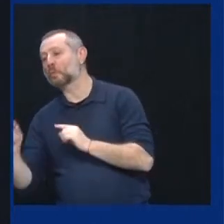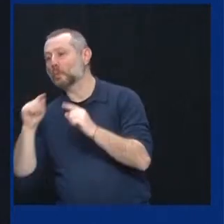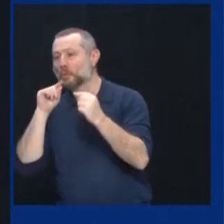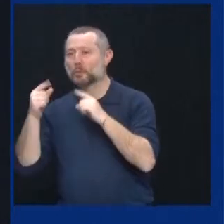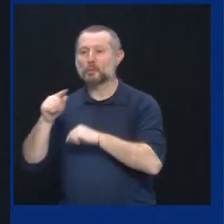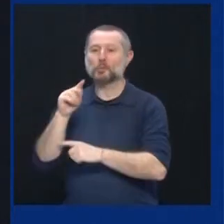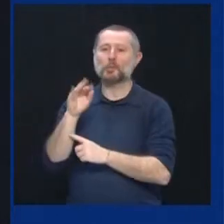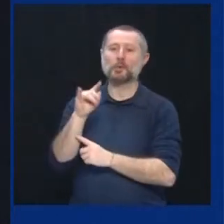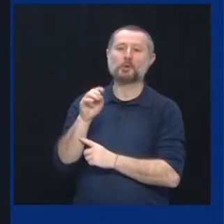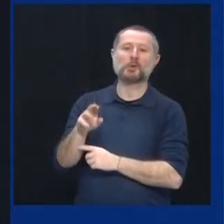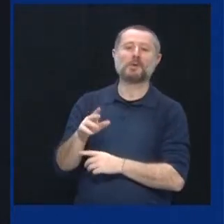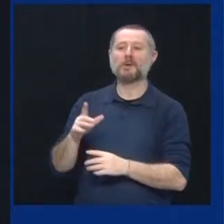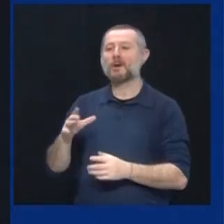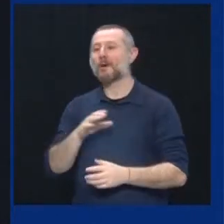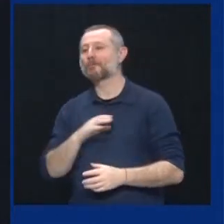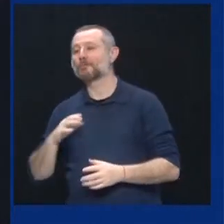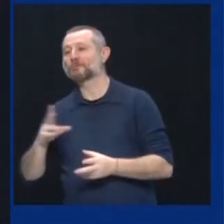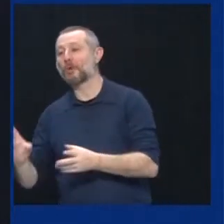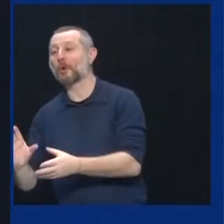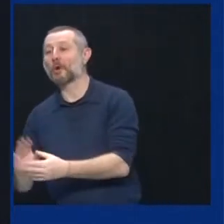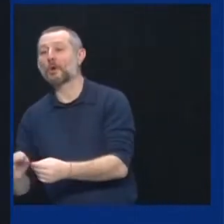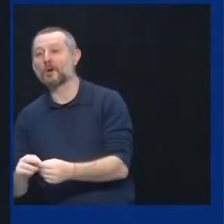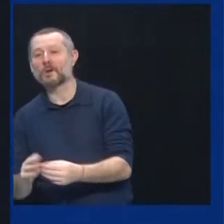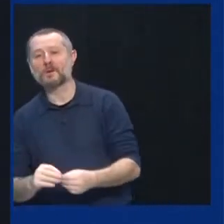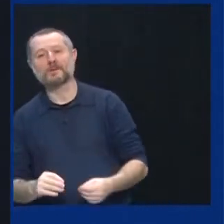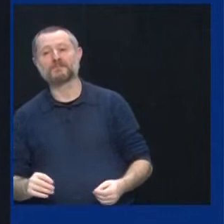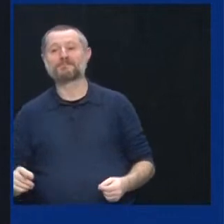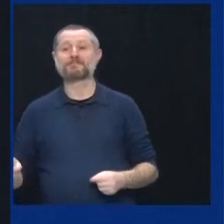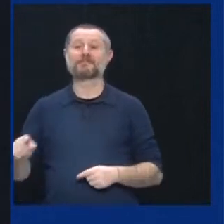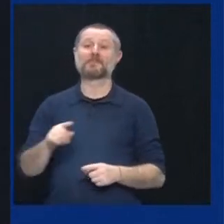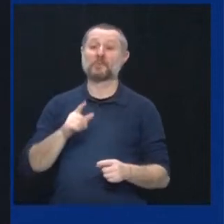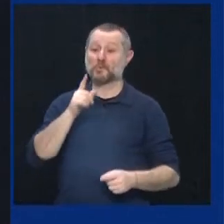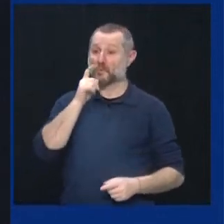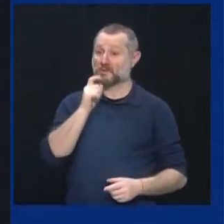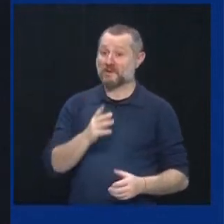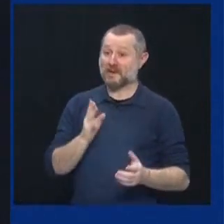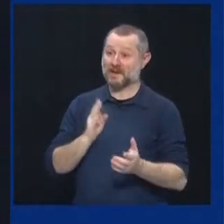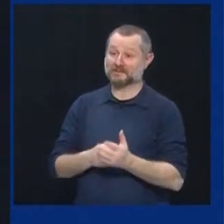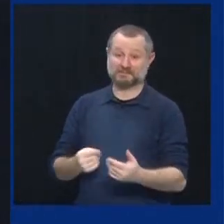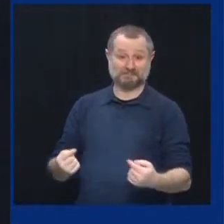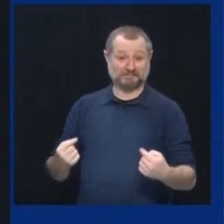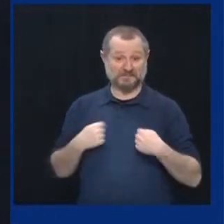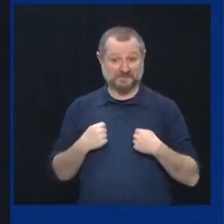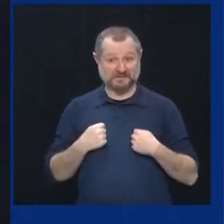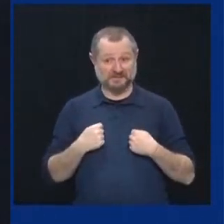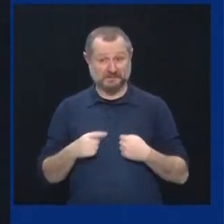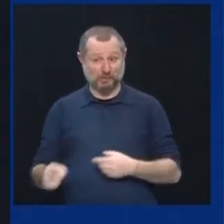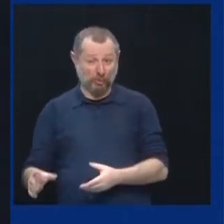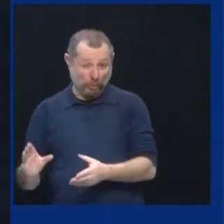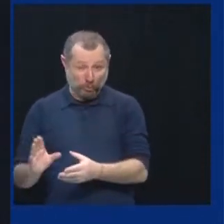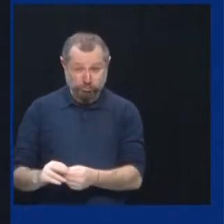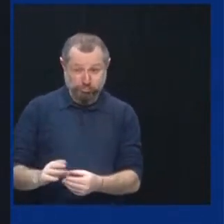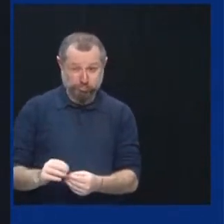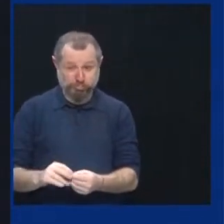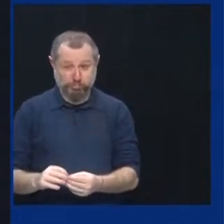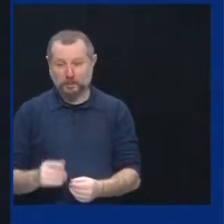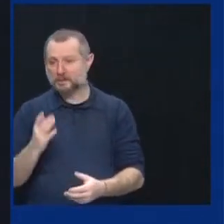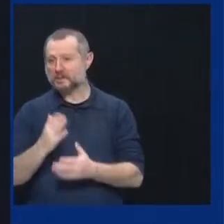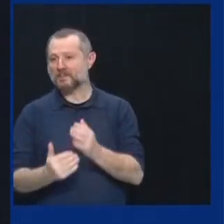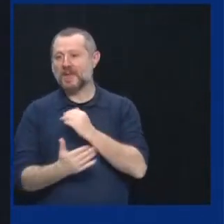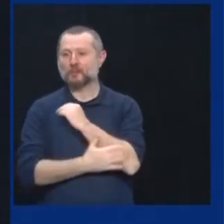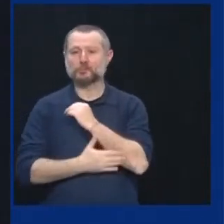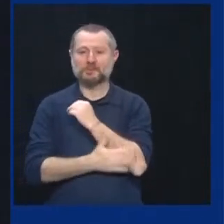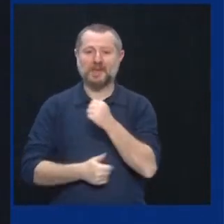some congressperson who is my political opponent, some county executive who